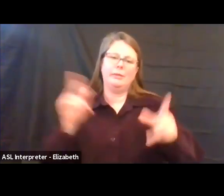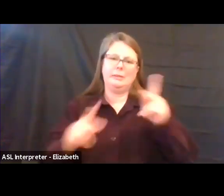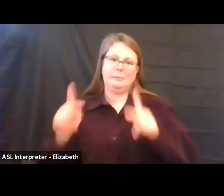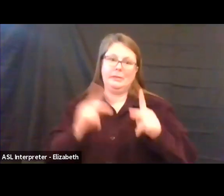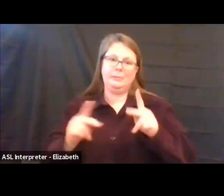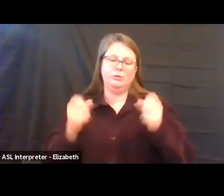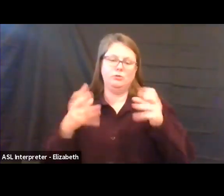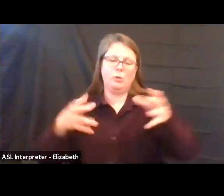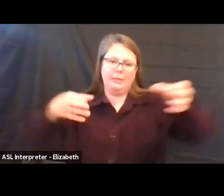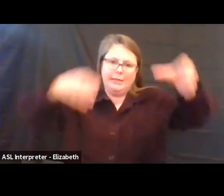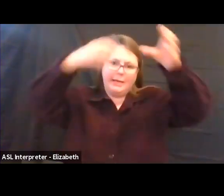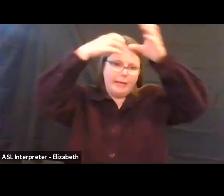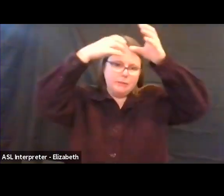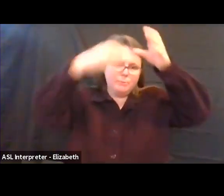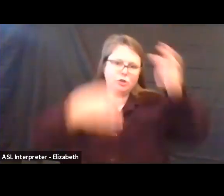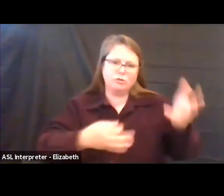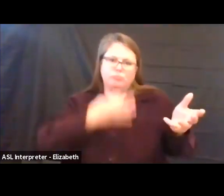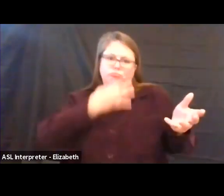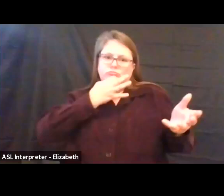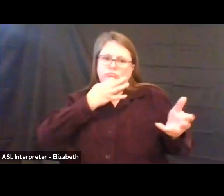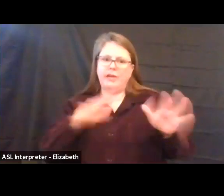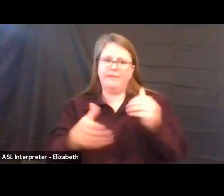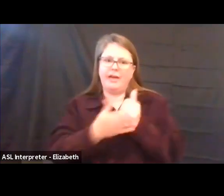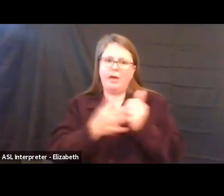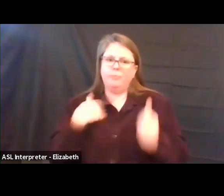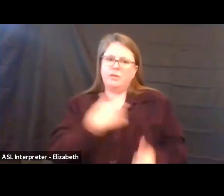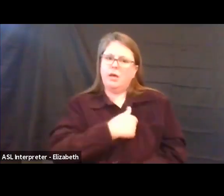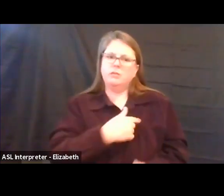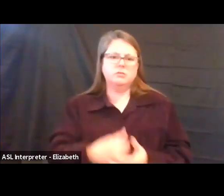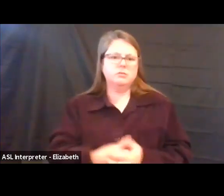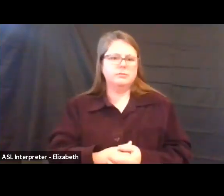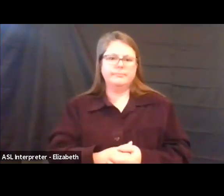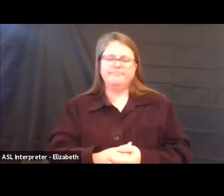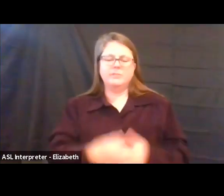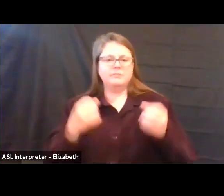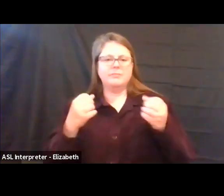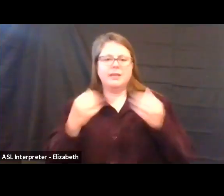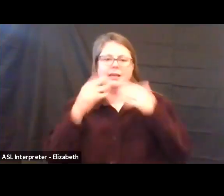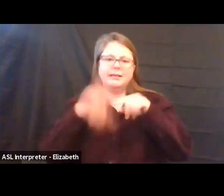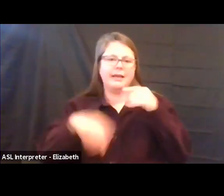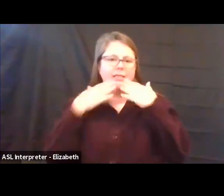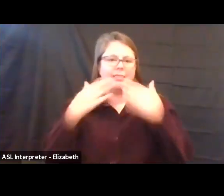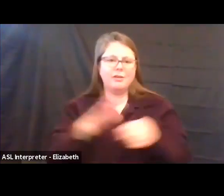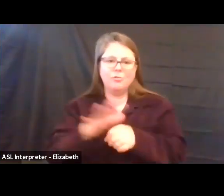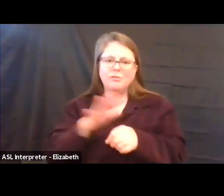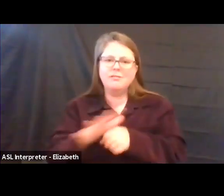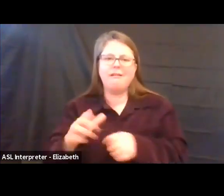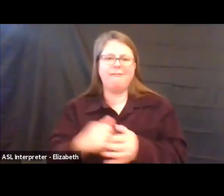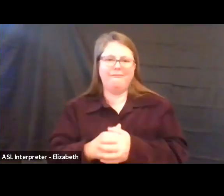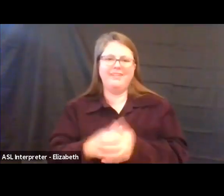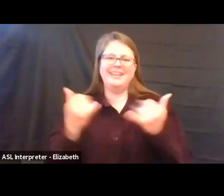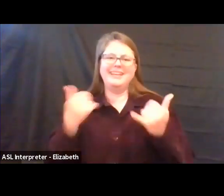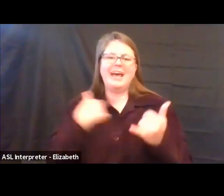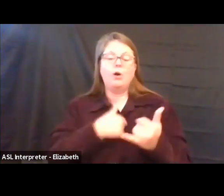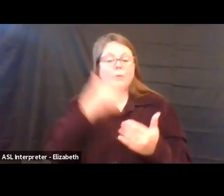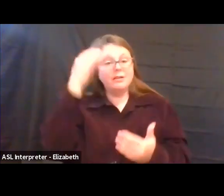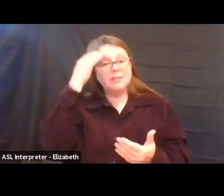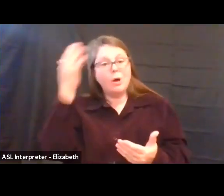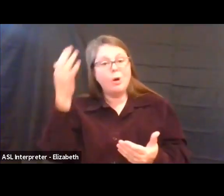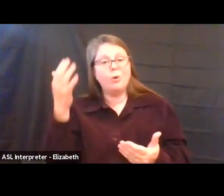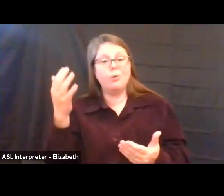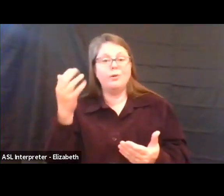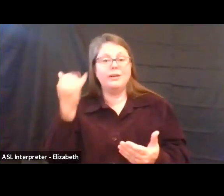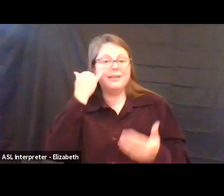to your expertise, a tremendous breadth of information today. And we know where to come to have future